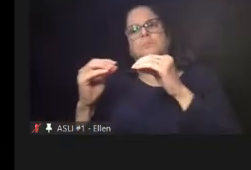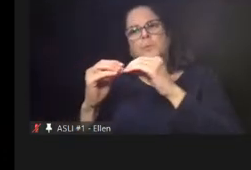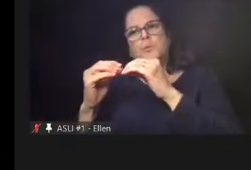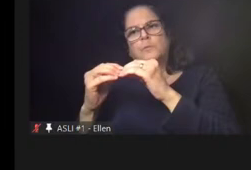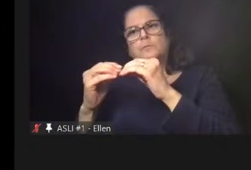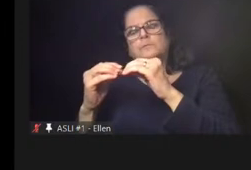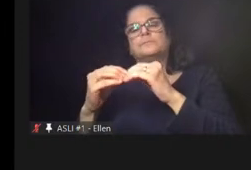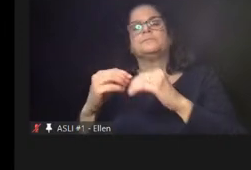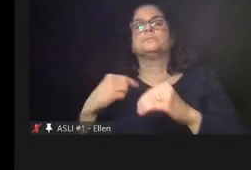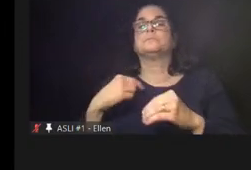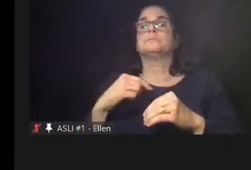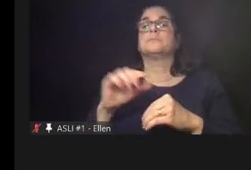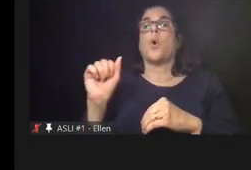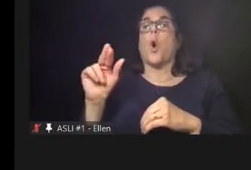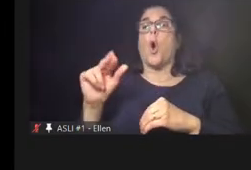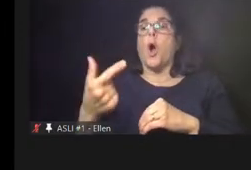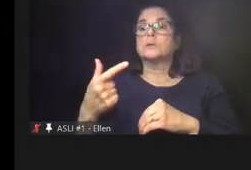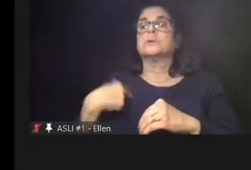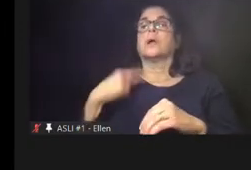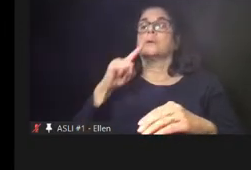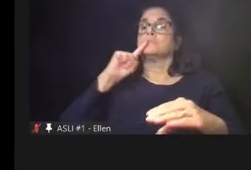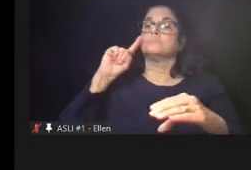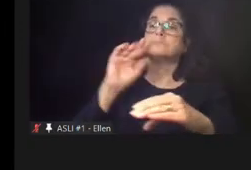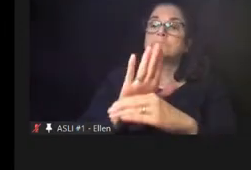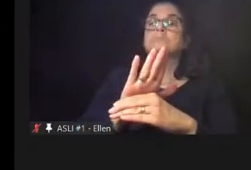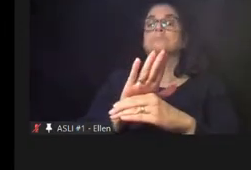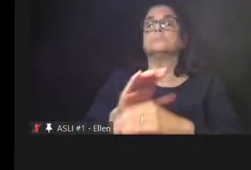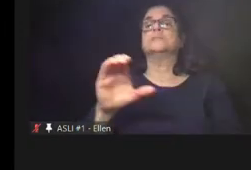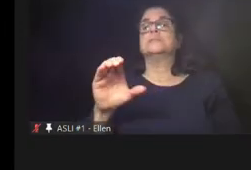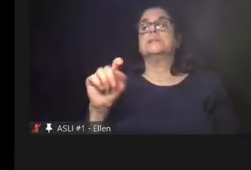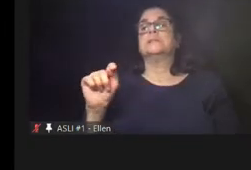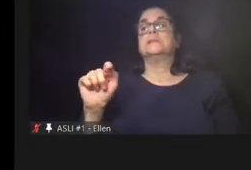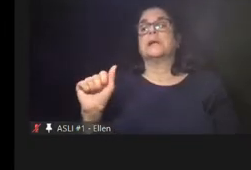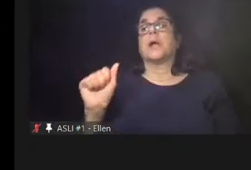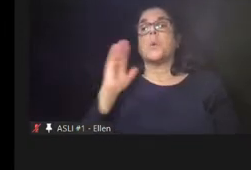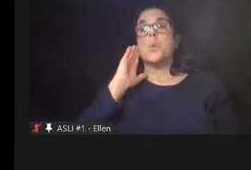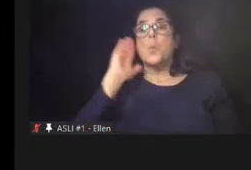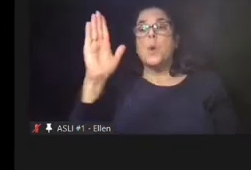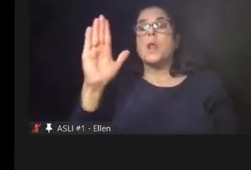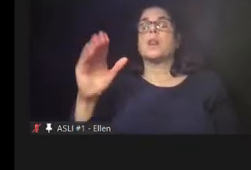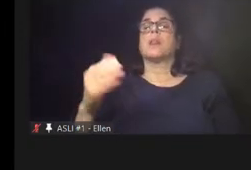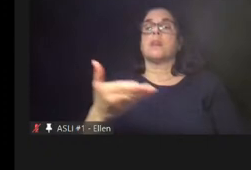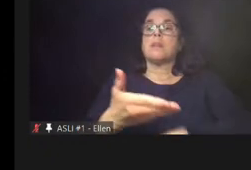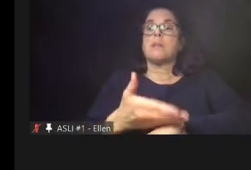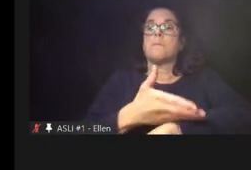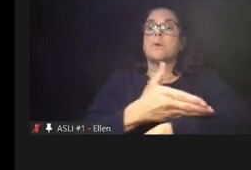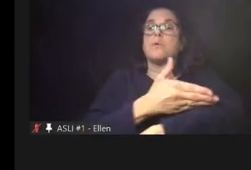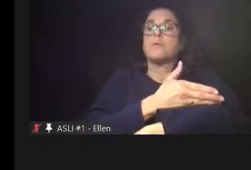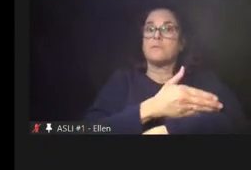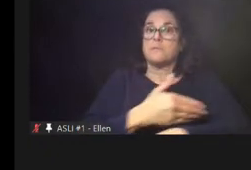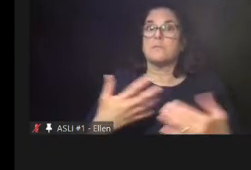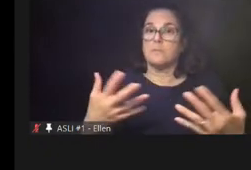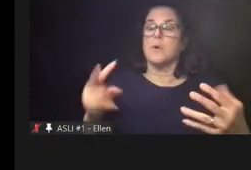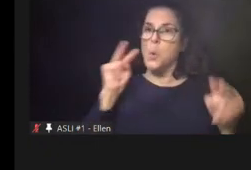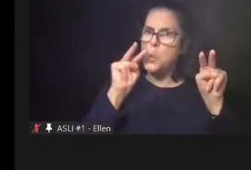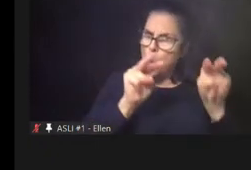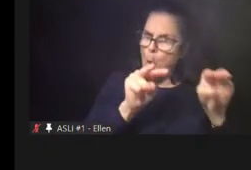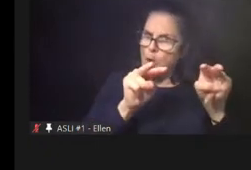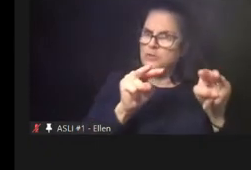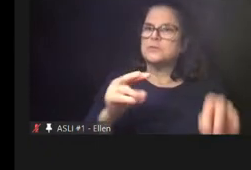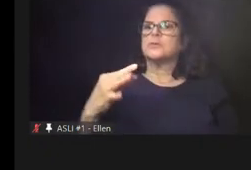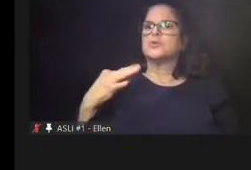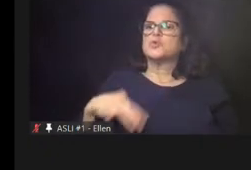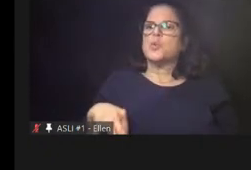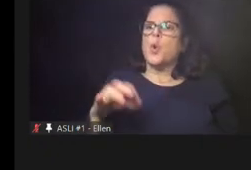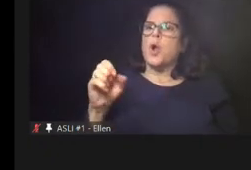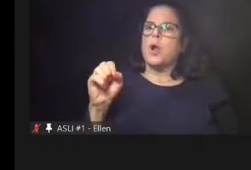made a commitment in August that CTA will do better, and I invite anyone interested in following our progress to watch our scorecard very